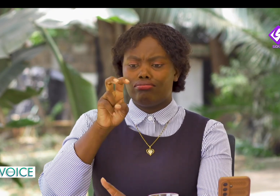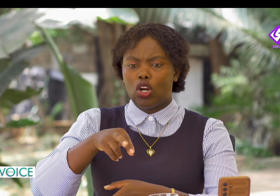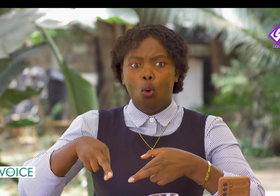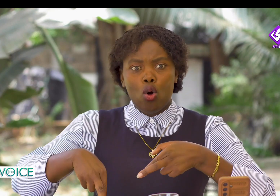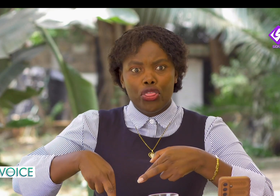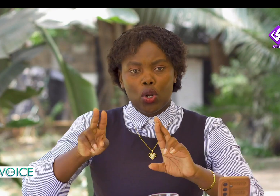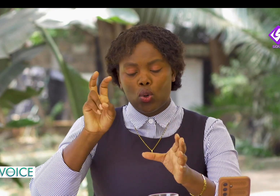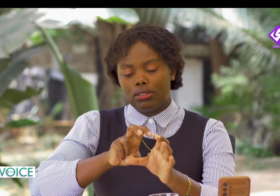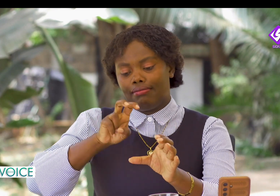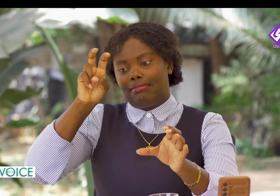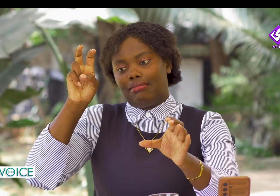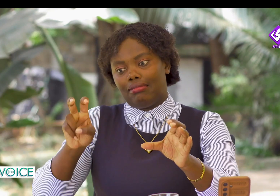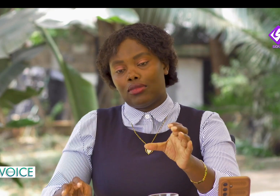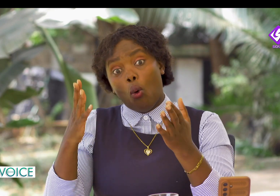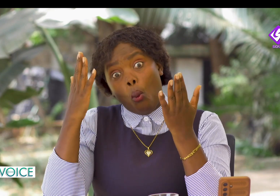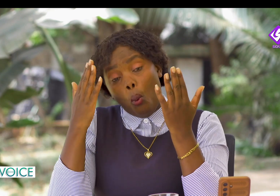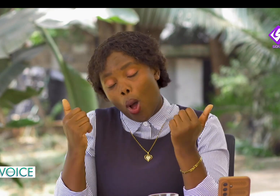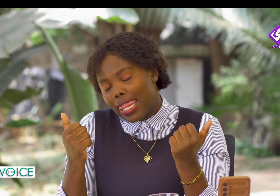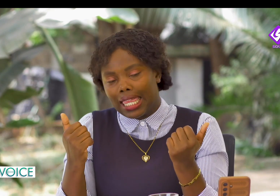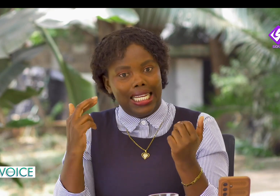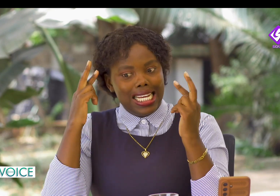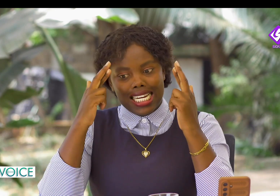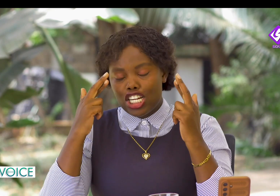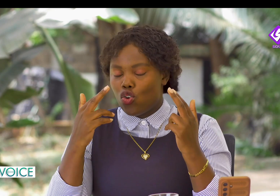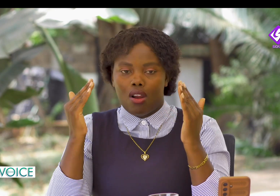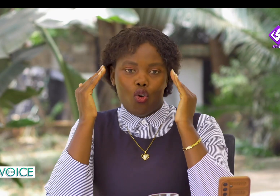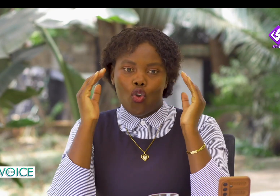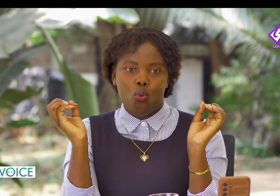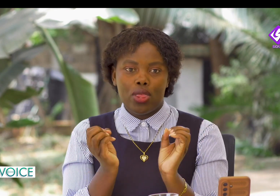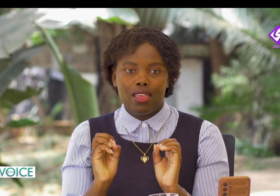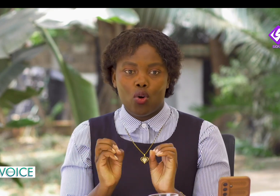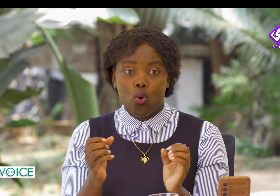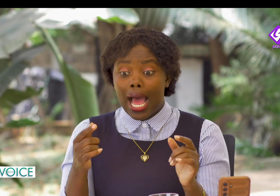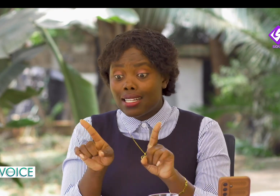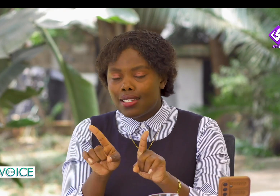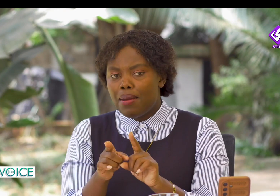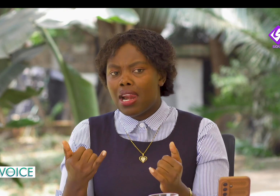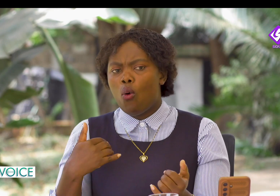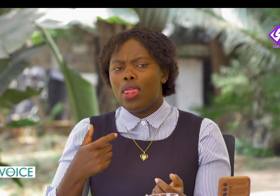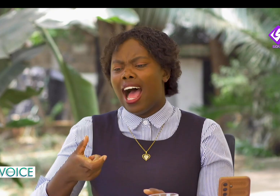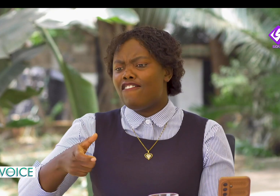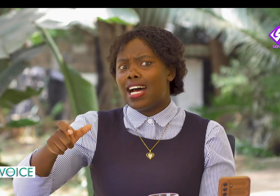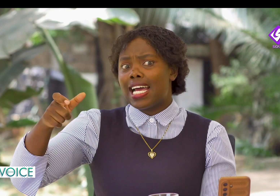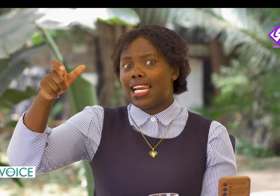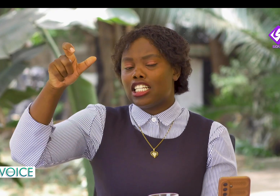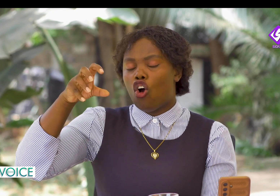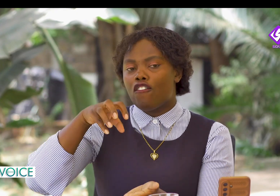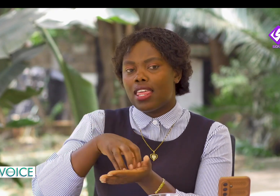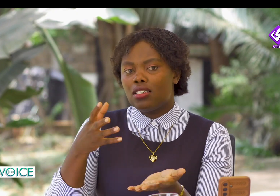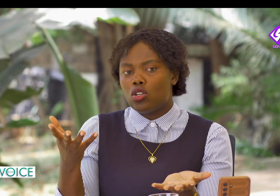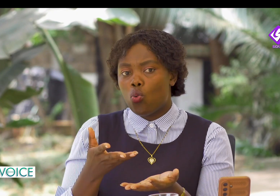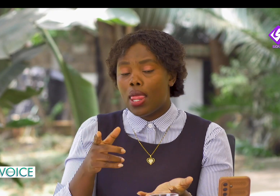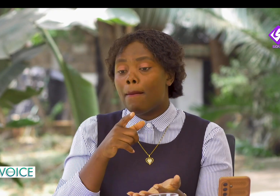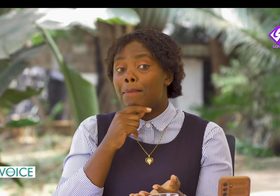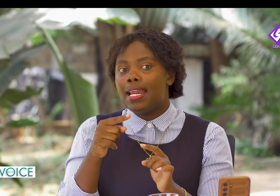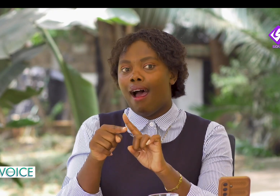there's a place in Juja who jumped on the highway to get knocked down by a car.